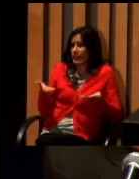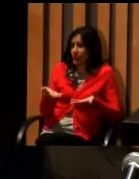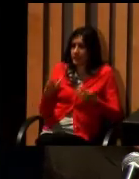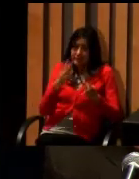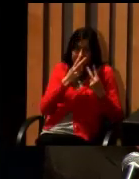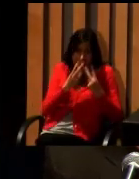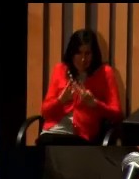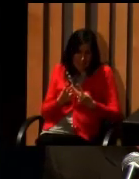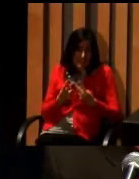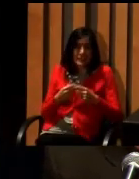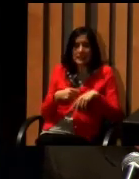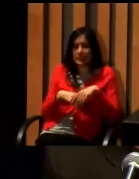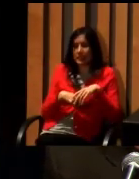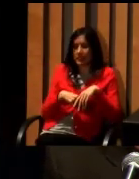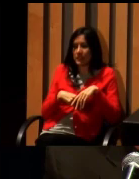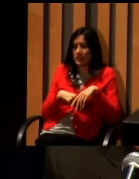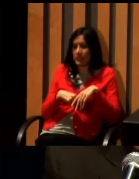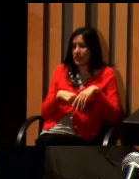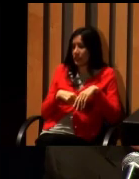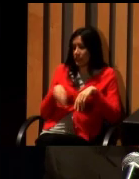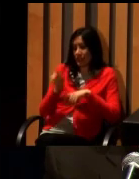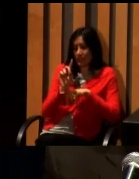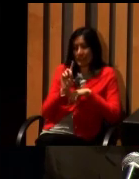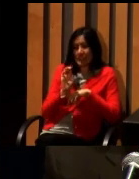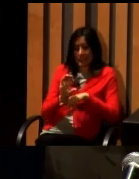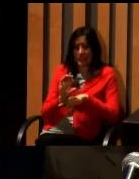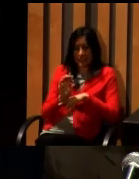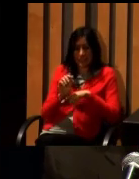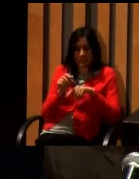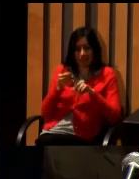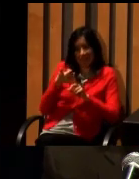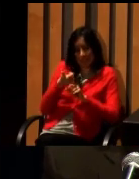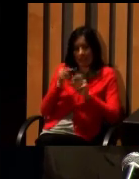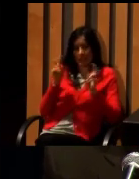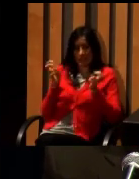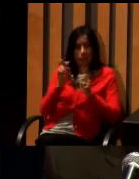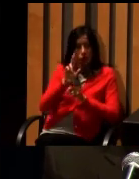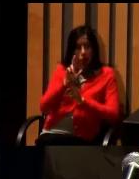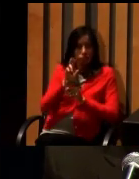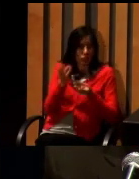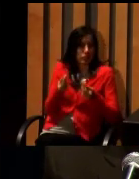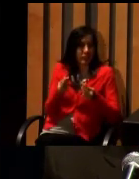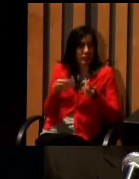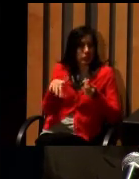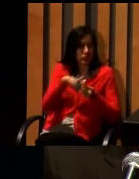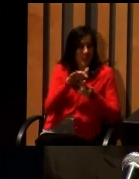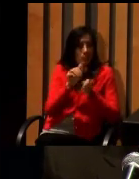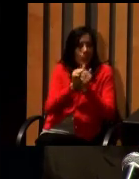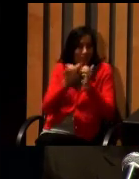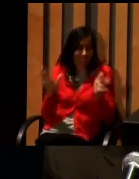a reservation in Washington, D.C., but without sovereignty, so welcome.